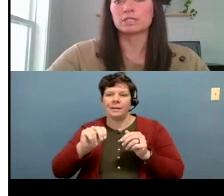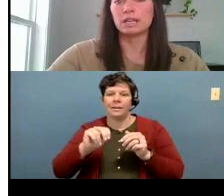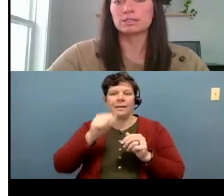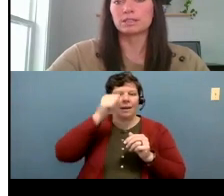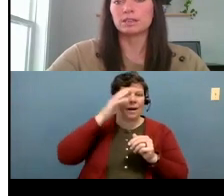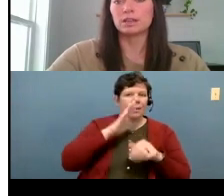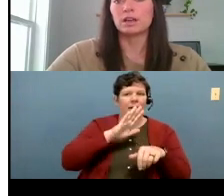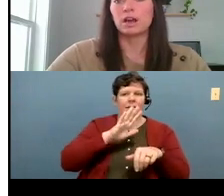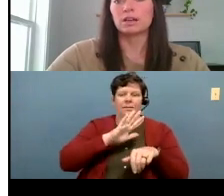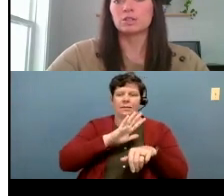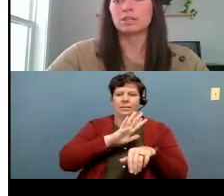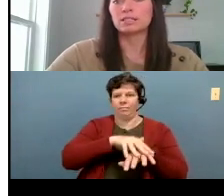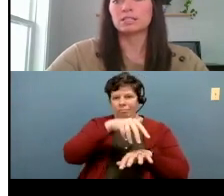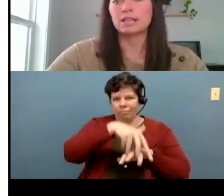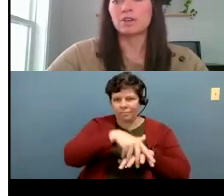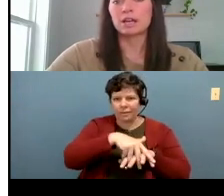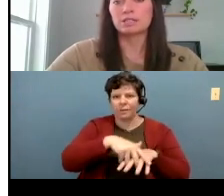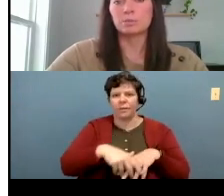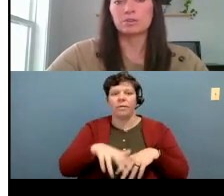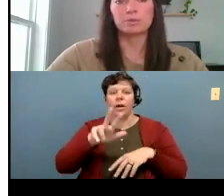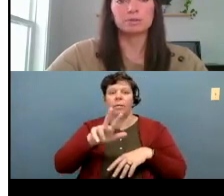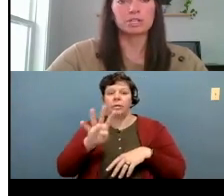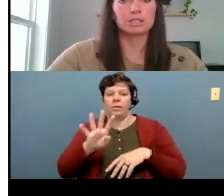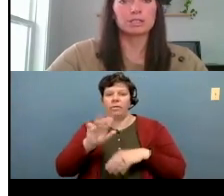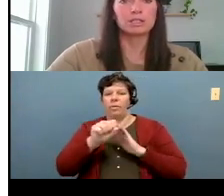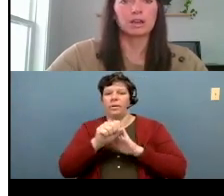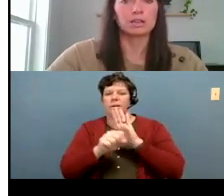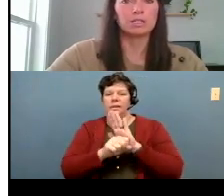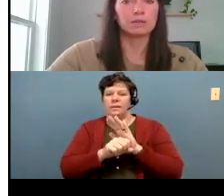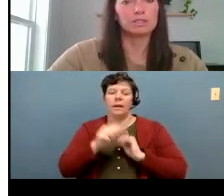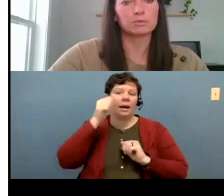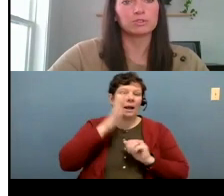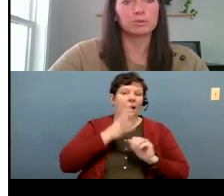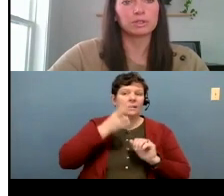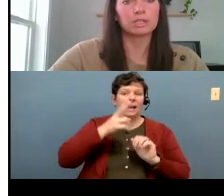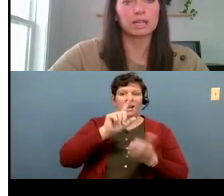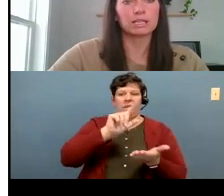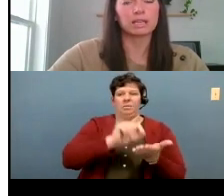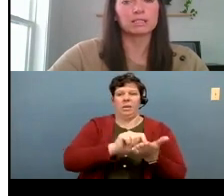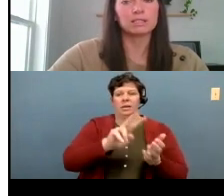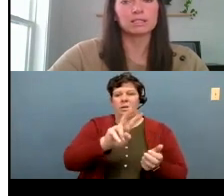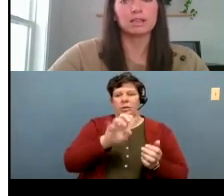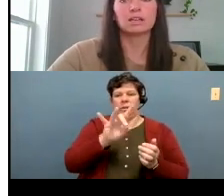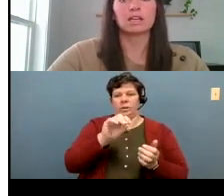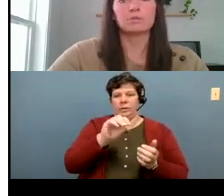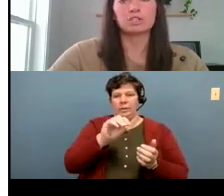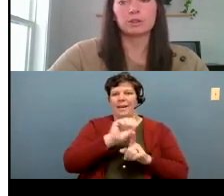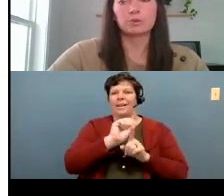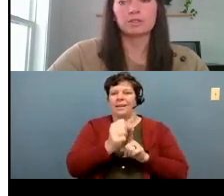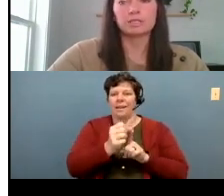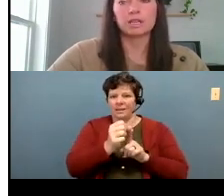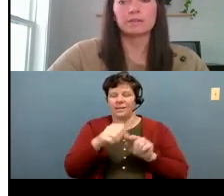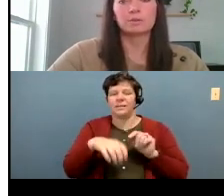different states. So Alaska does have the highest number of published cases in NamUs with 280 cases. And I mentioned